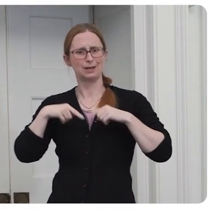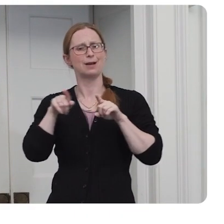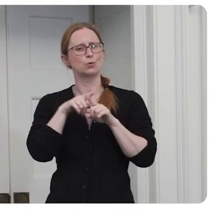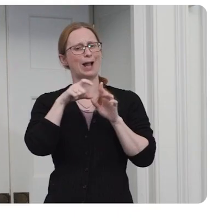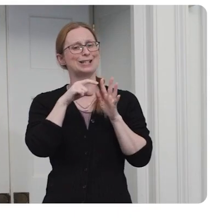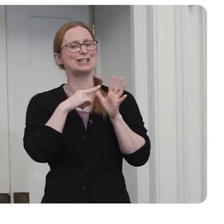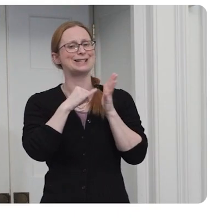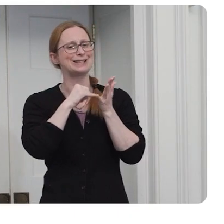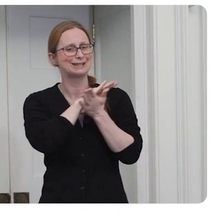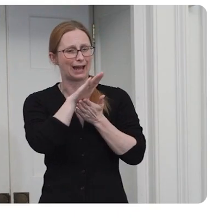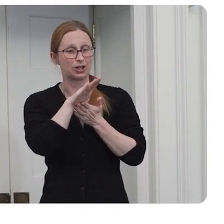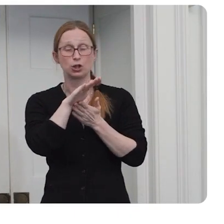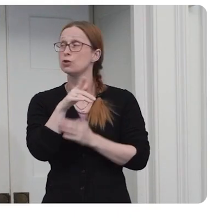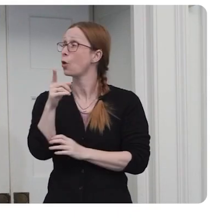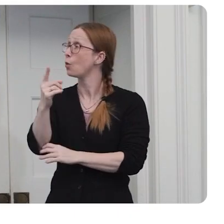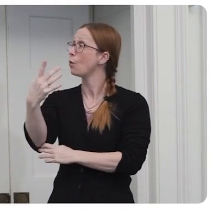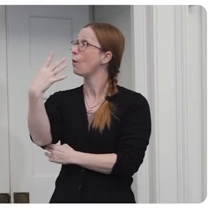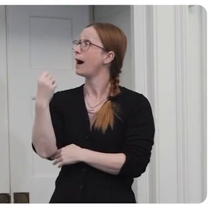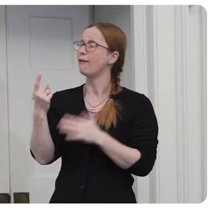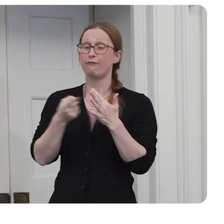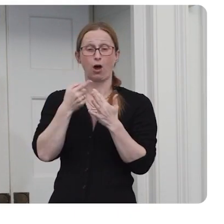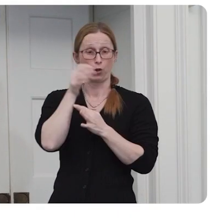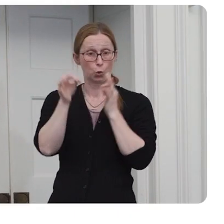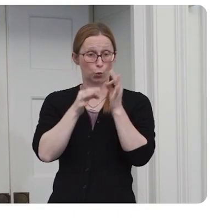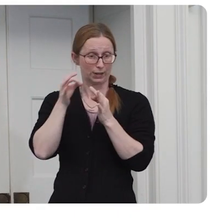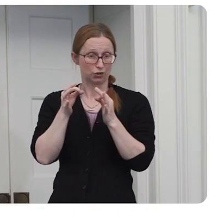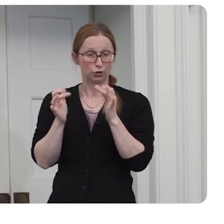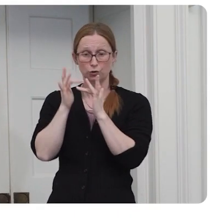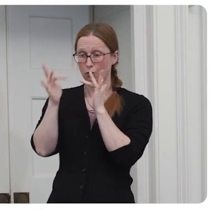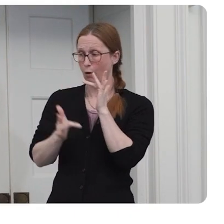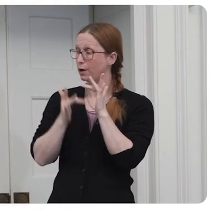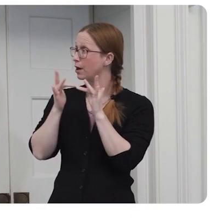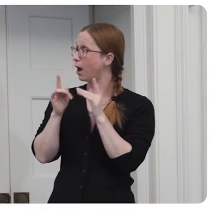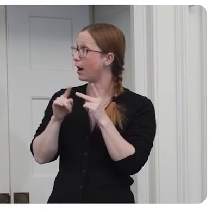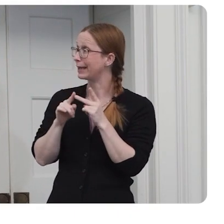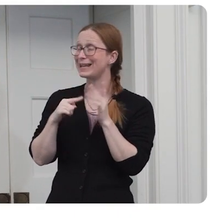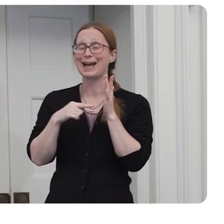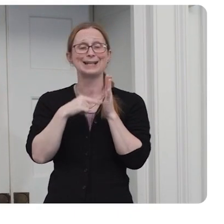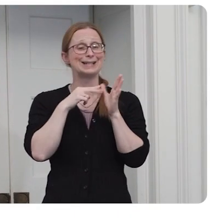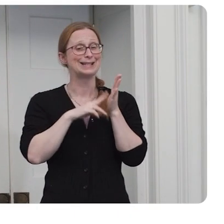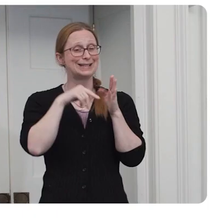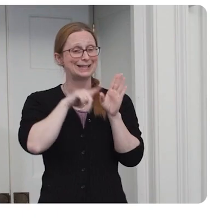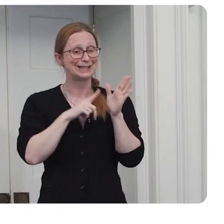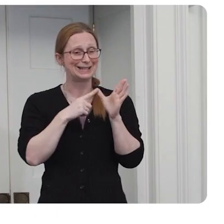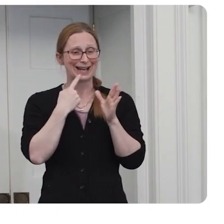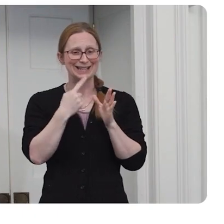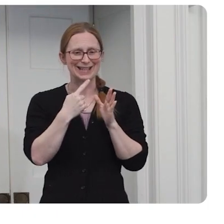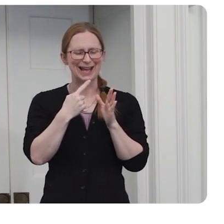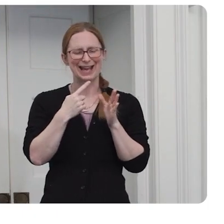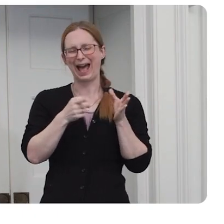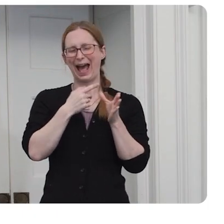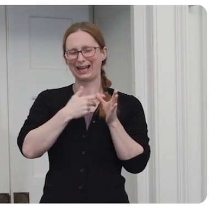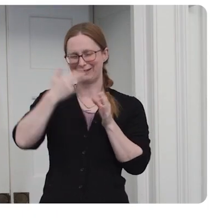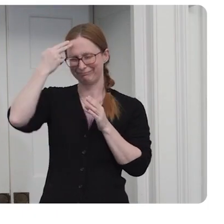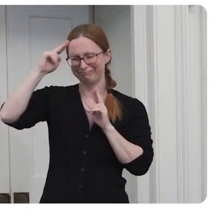me, but also for Dash as well. So I see we have other questions. I'll take another from online. Tanya says, Alan